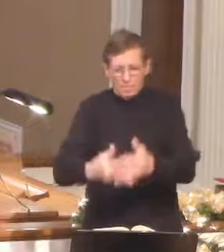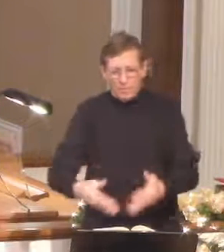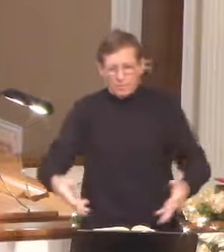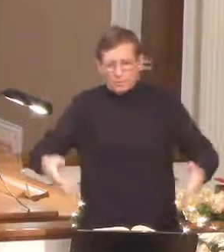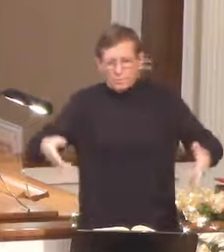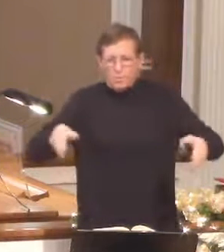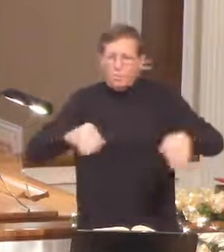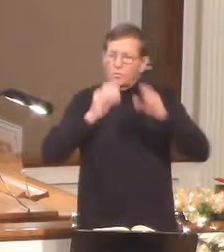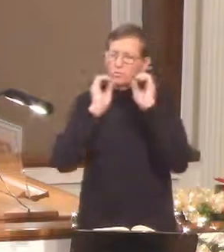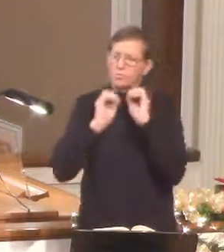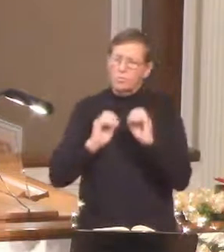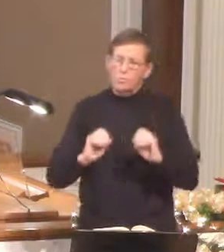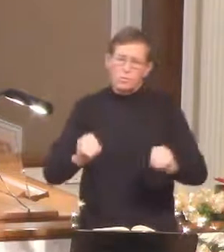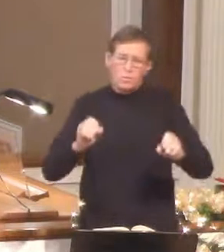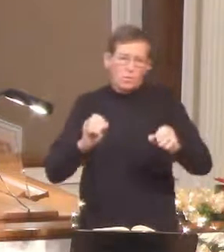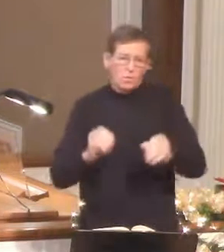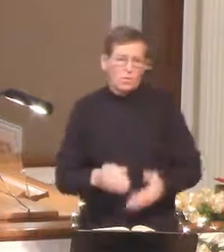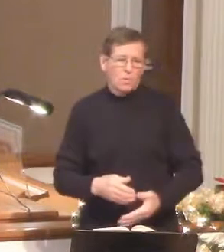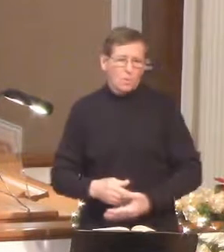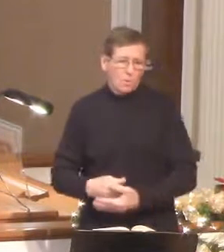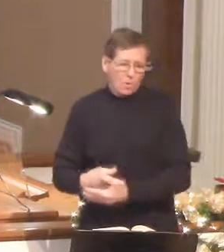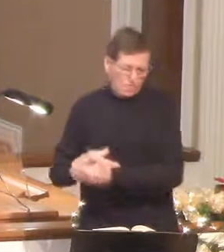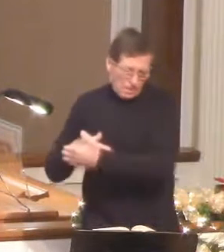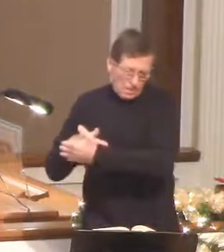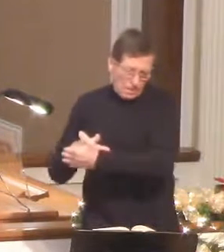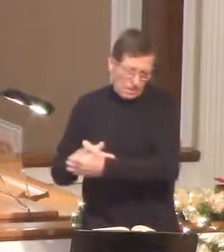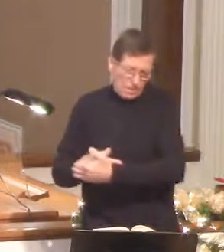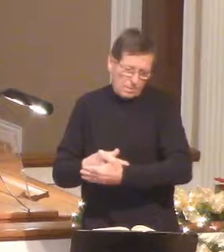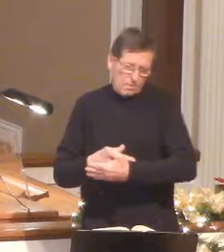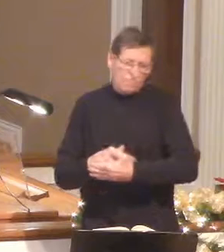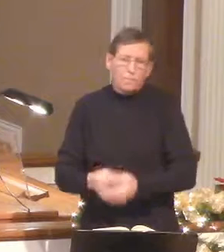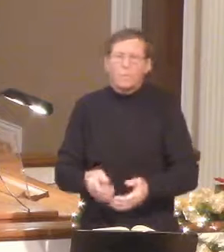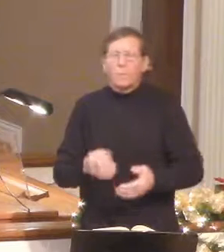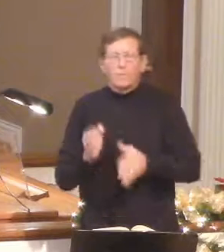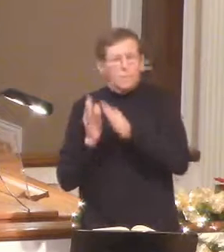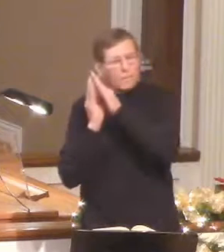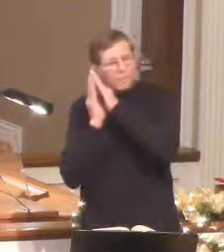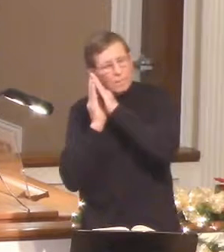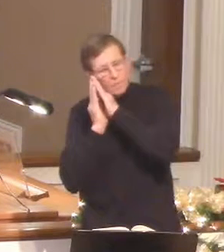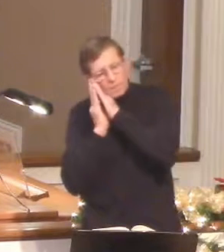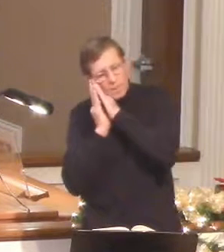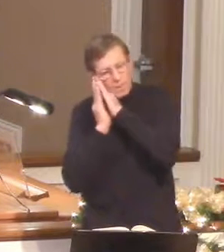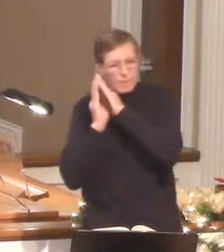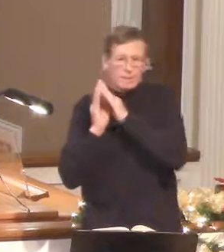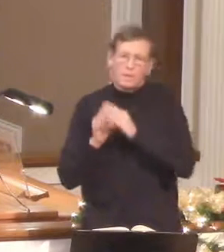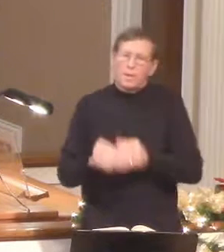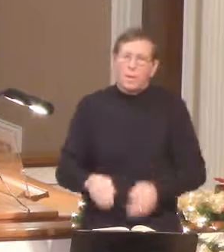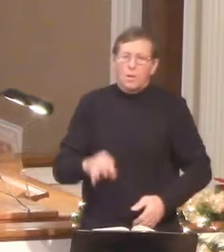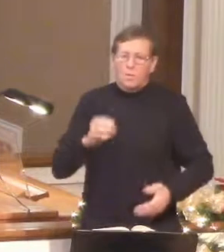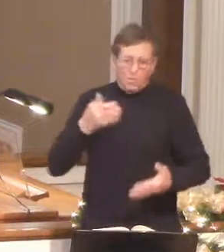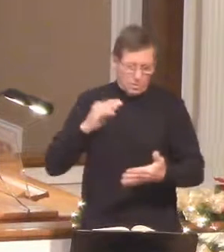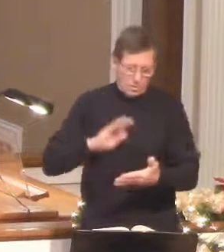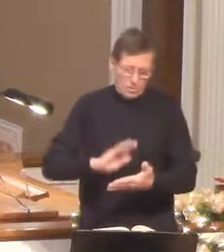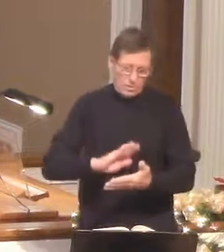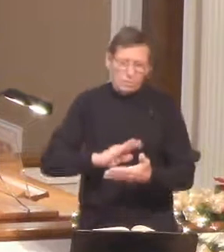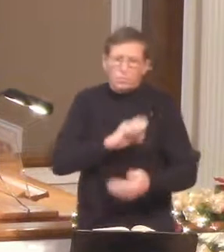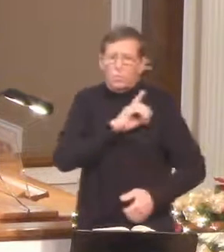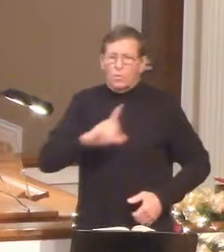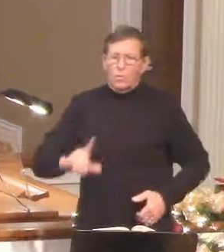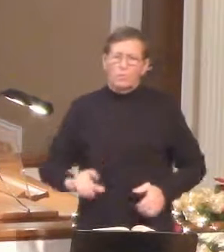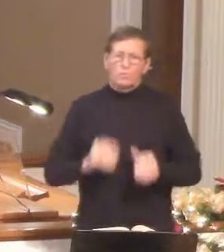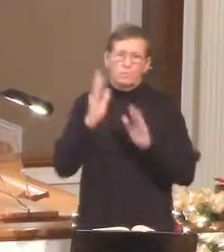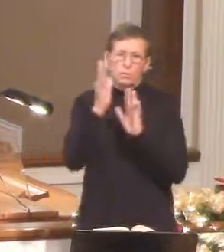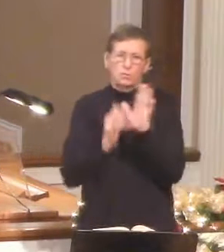no crib for a bed, the little Lord Jesus